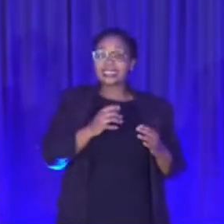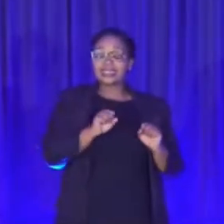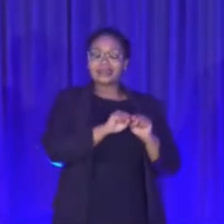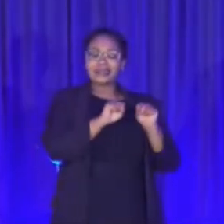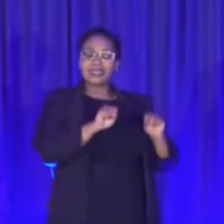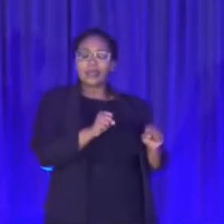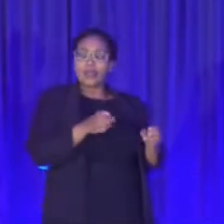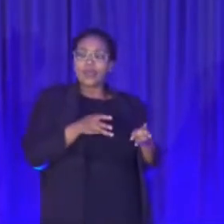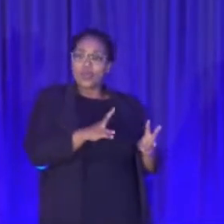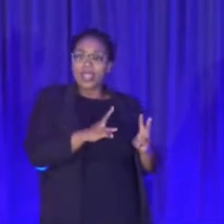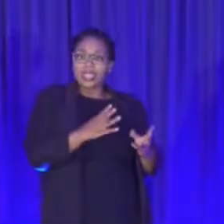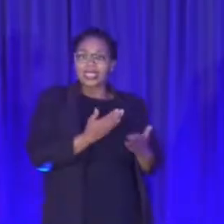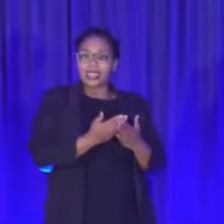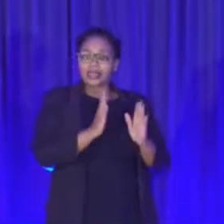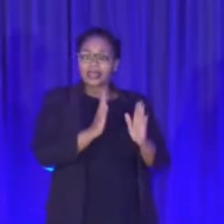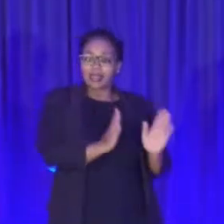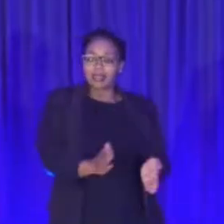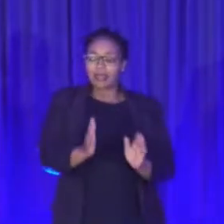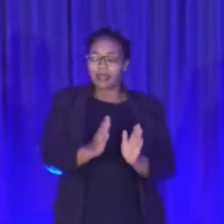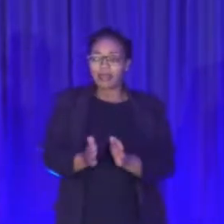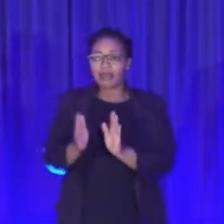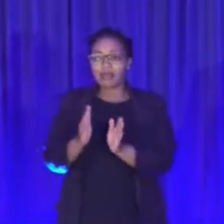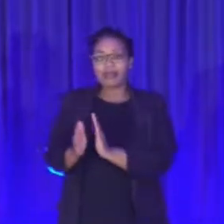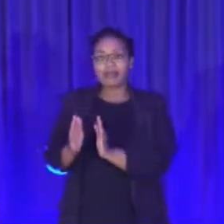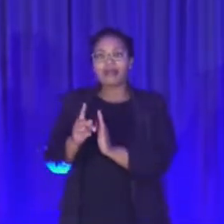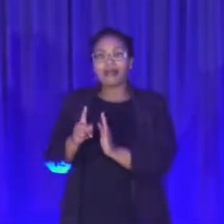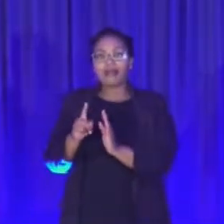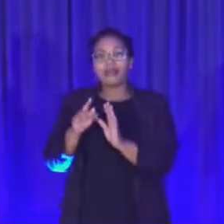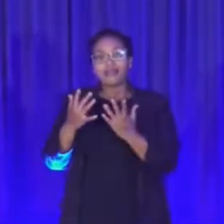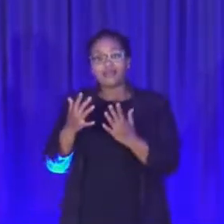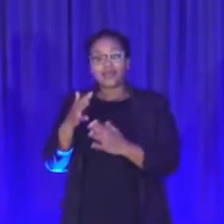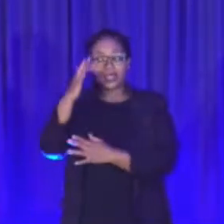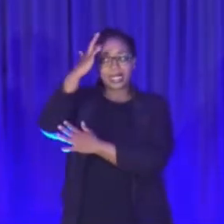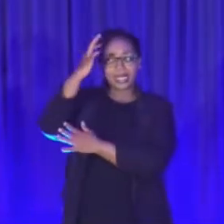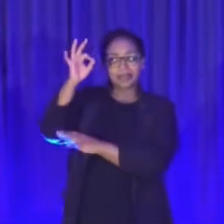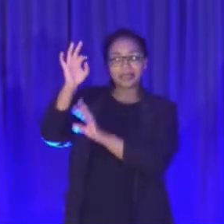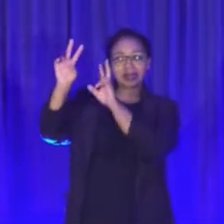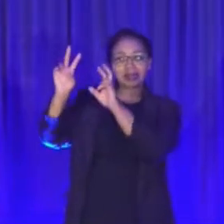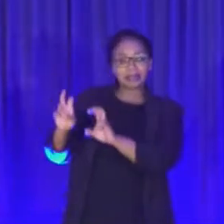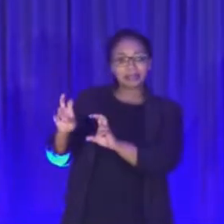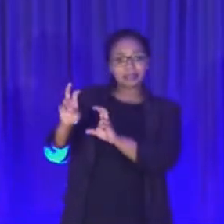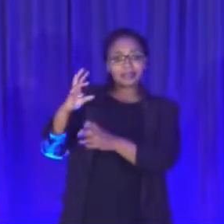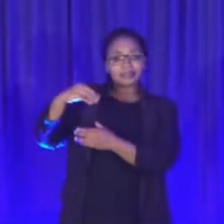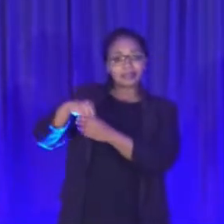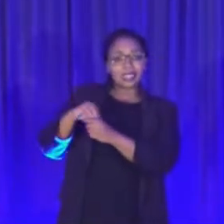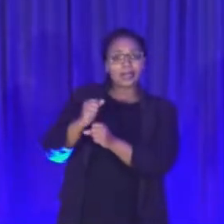affairs, requiring consistent nourishment and renewal.